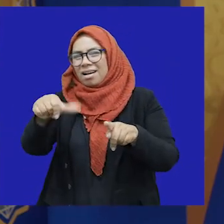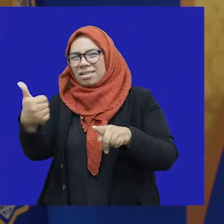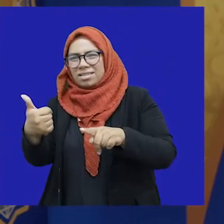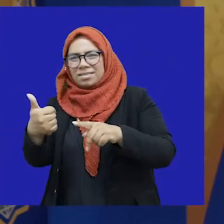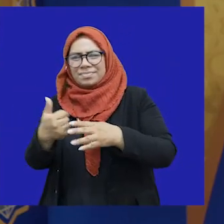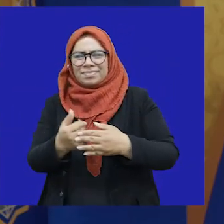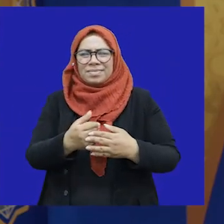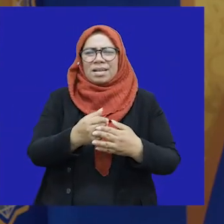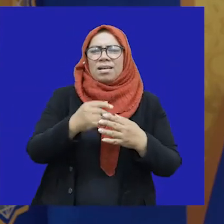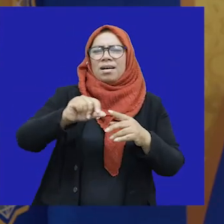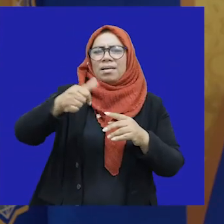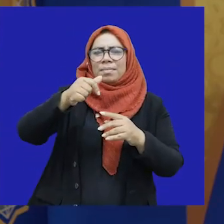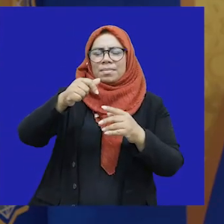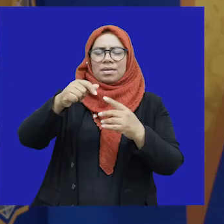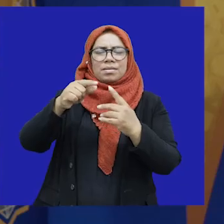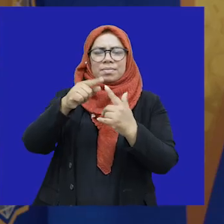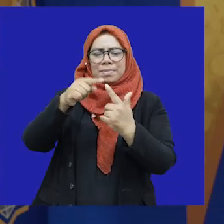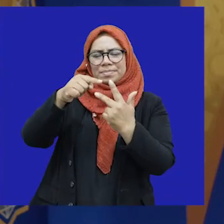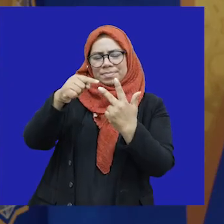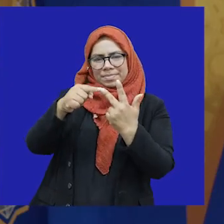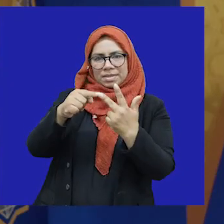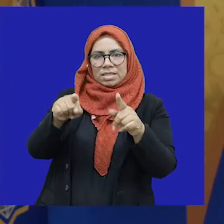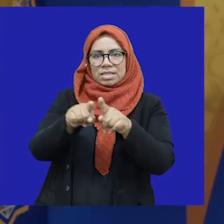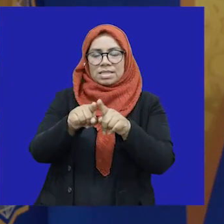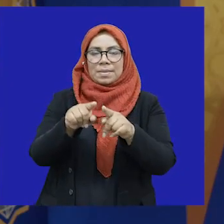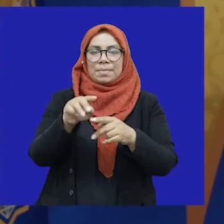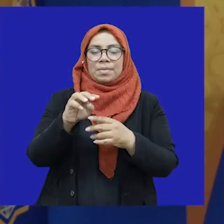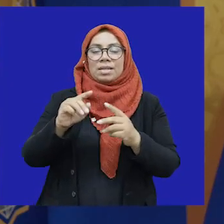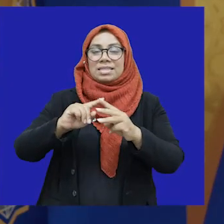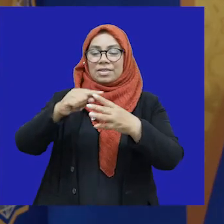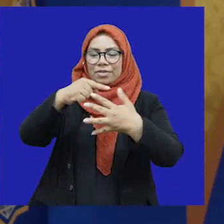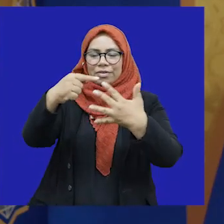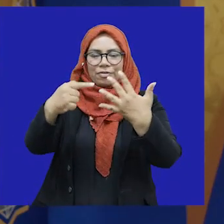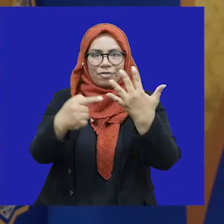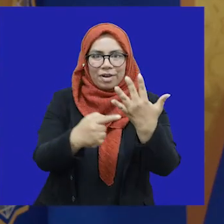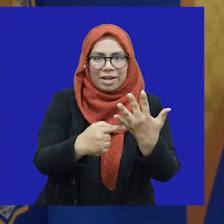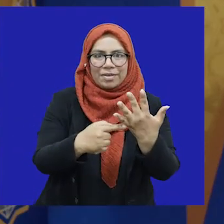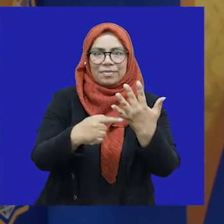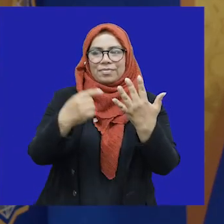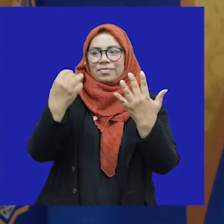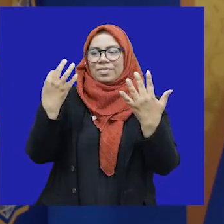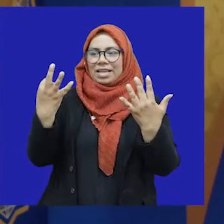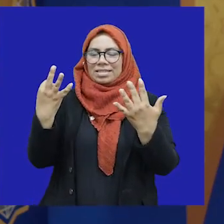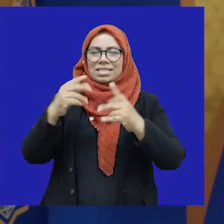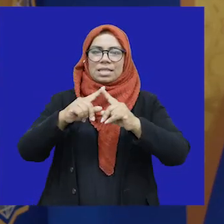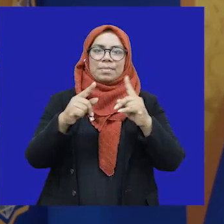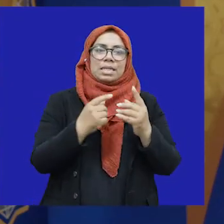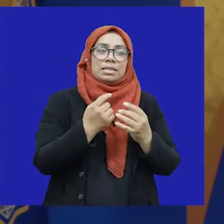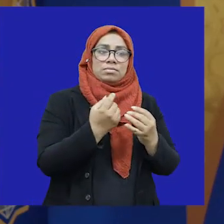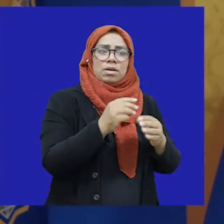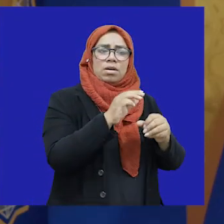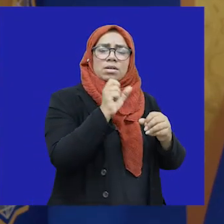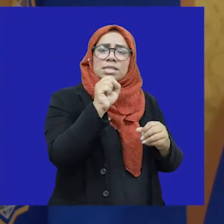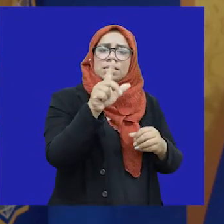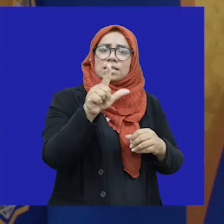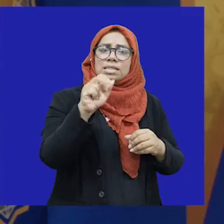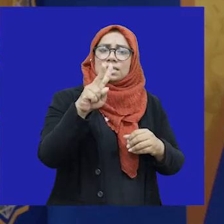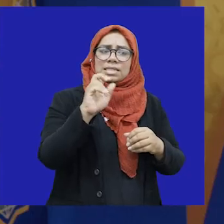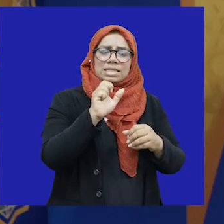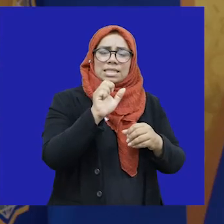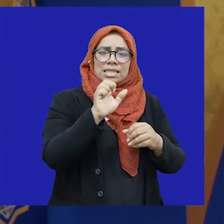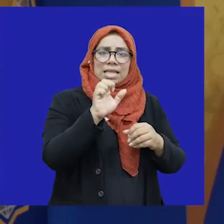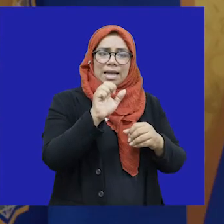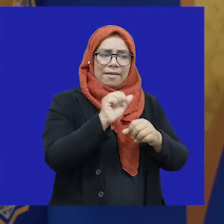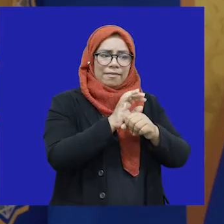as narrated by Nafi' ibn Umar radiallahu anhu. They used to give it before the Eid by a day or